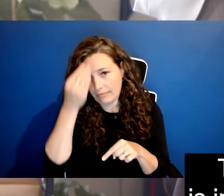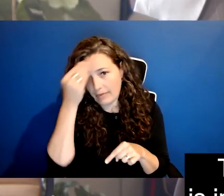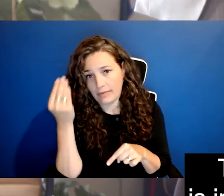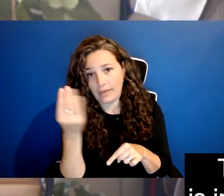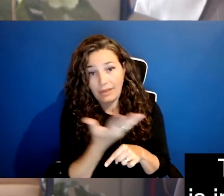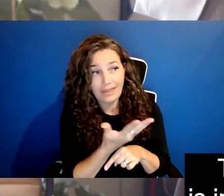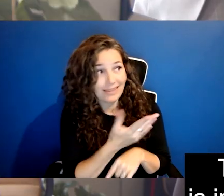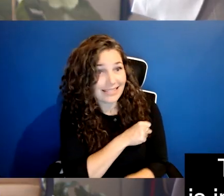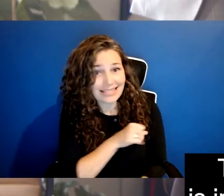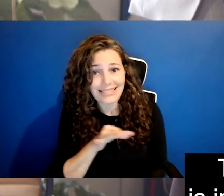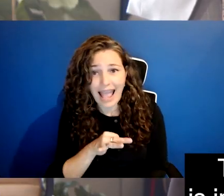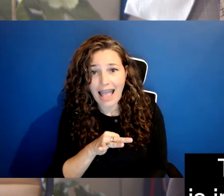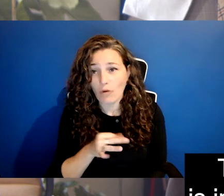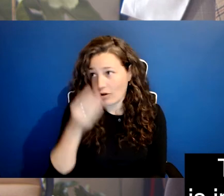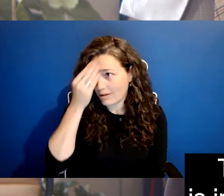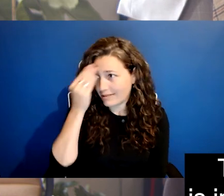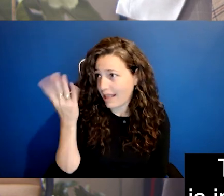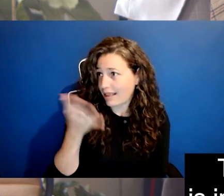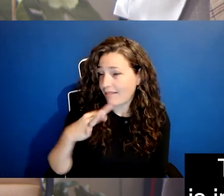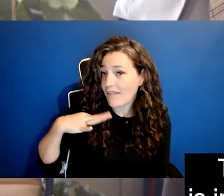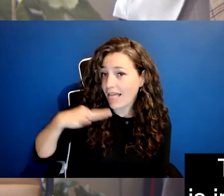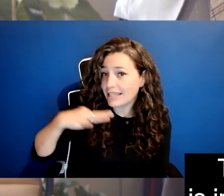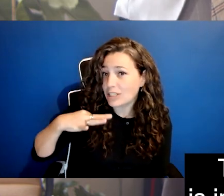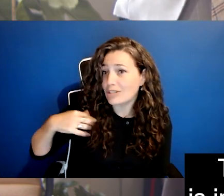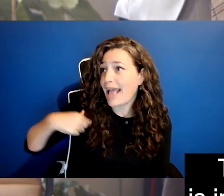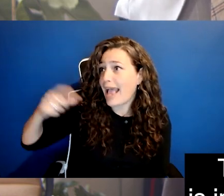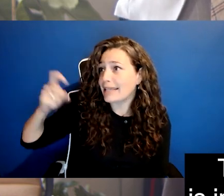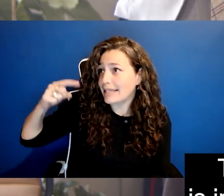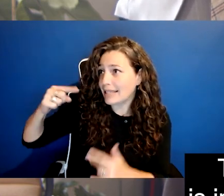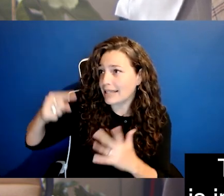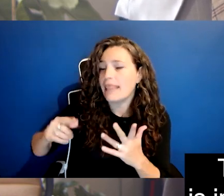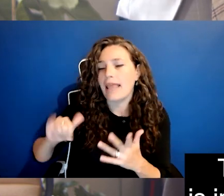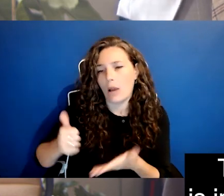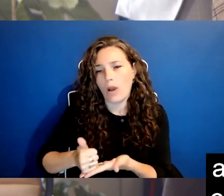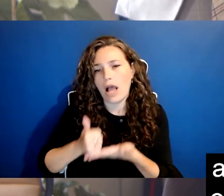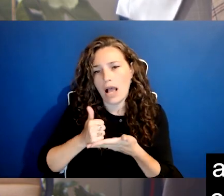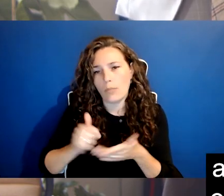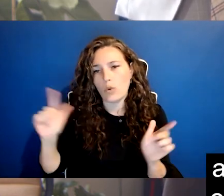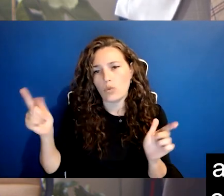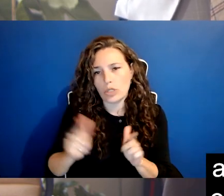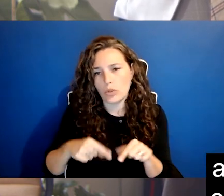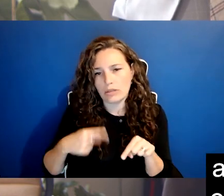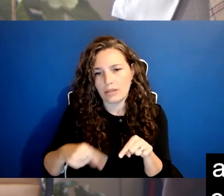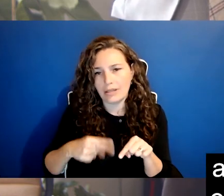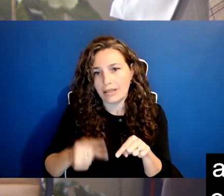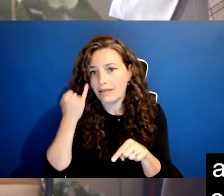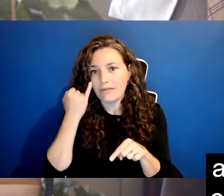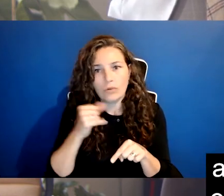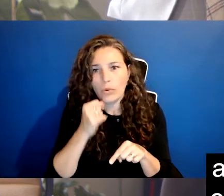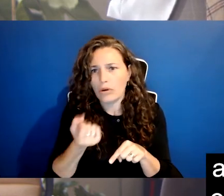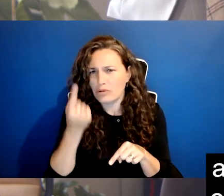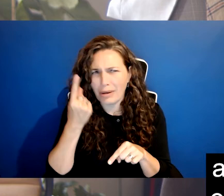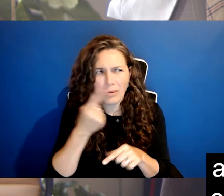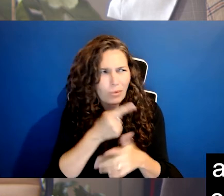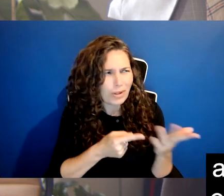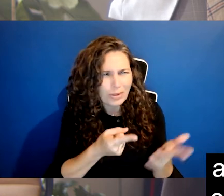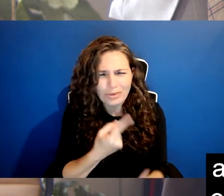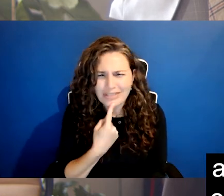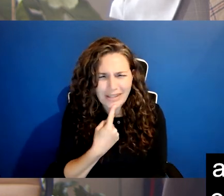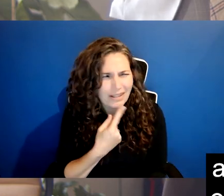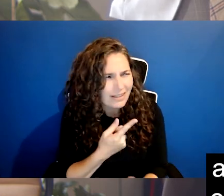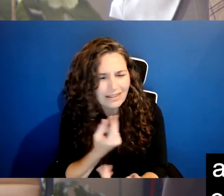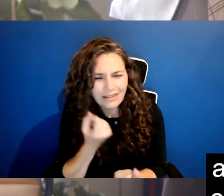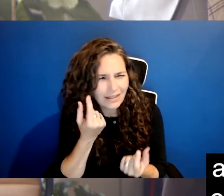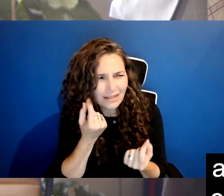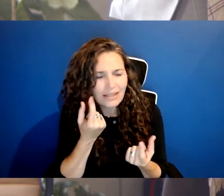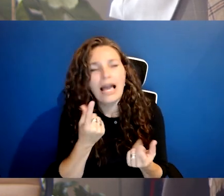Telling staff or volunteers what you need is important and can help reduce your anxiety. And if you don't understand what the staff or volunteer is saying,